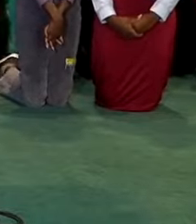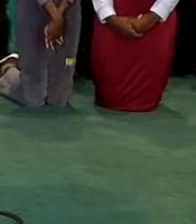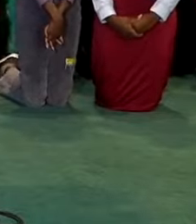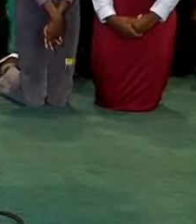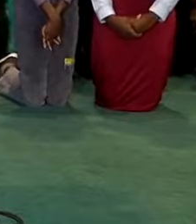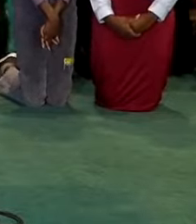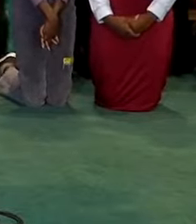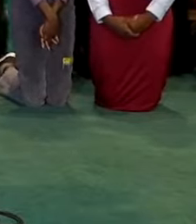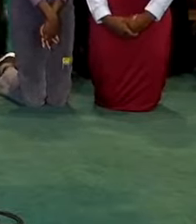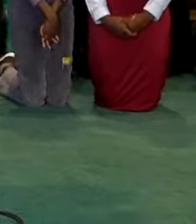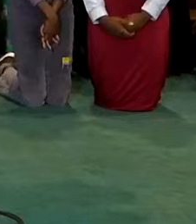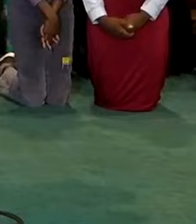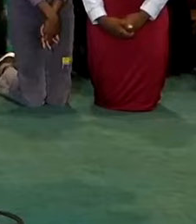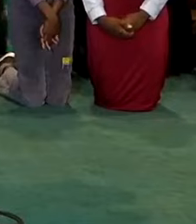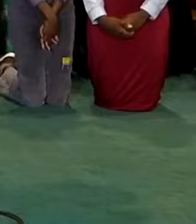When